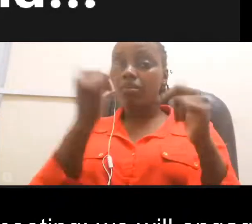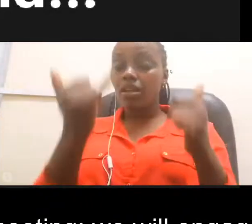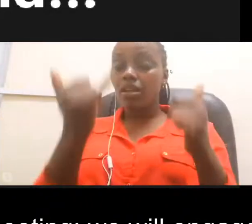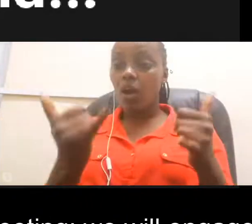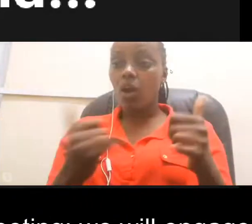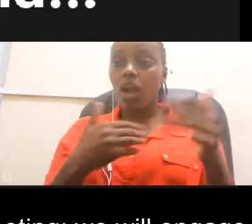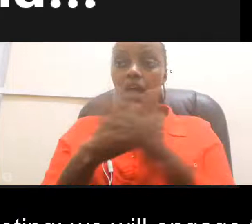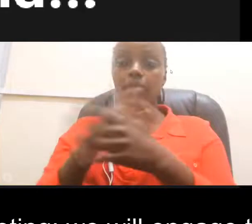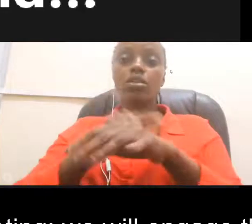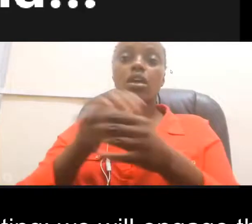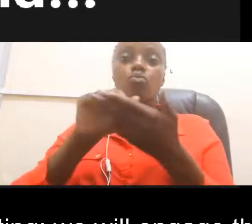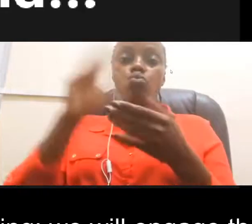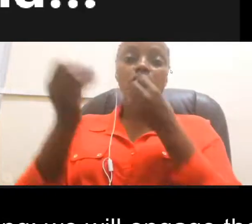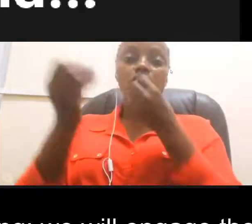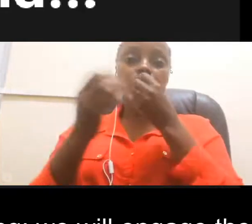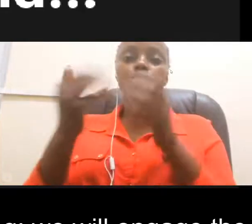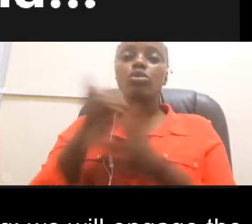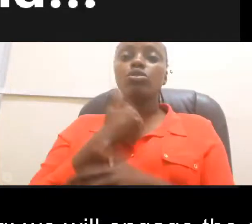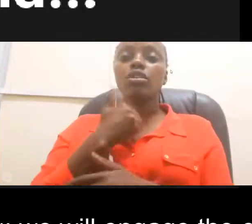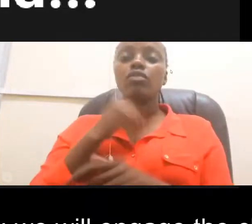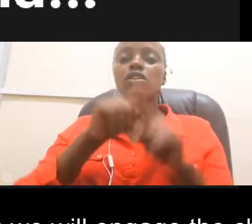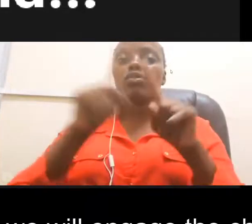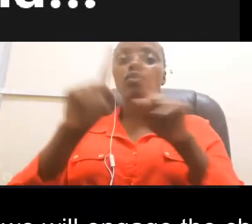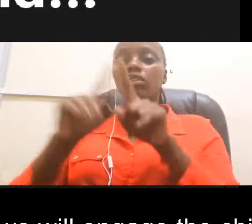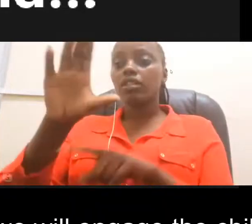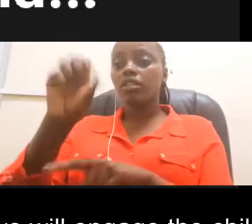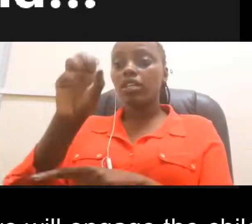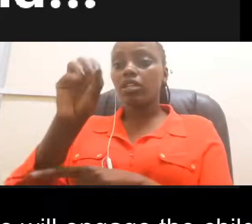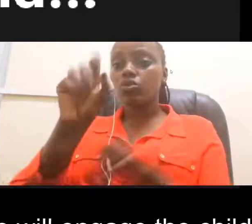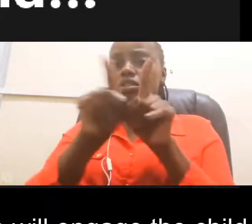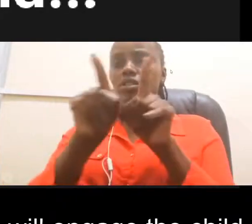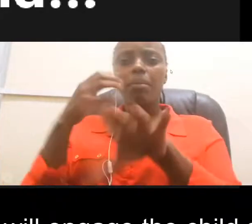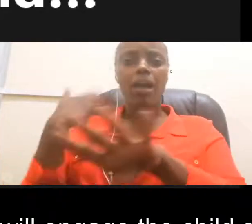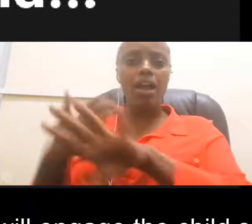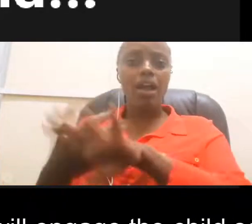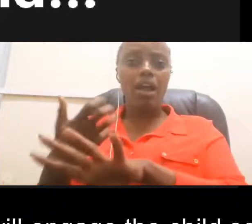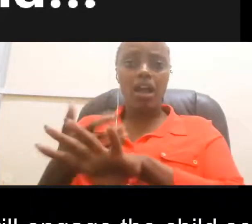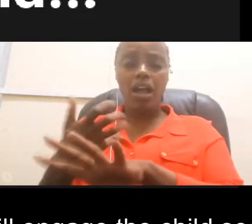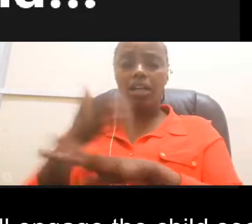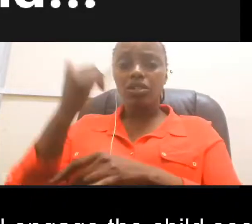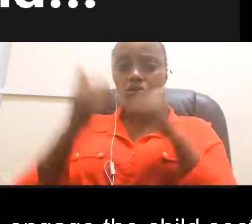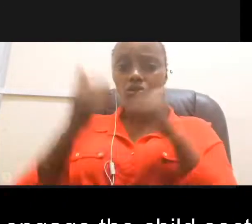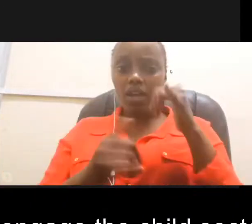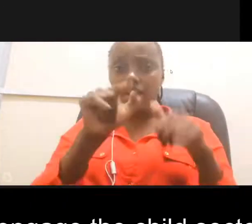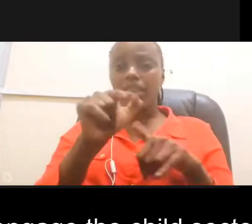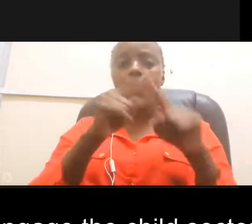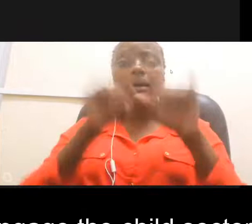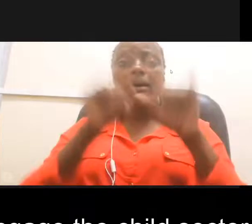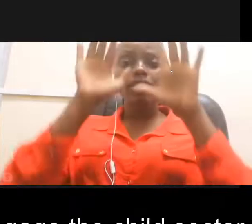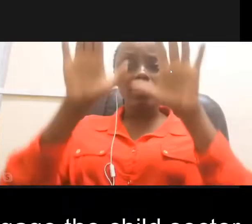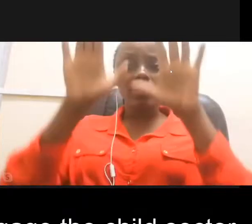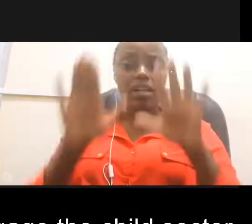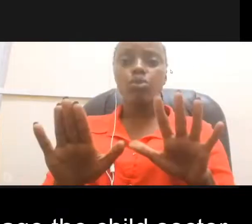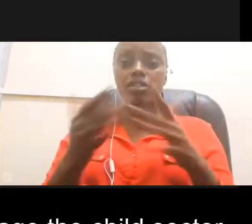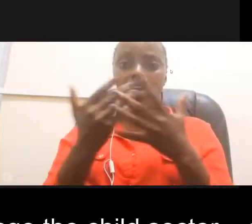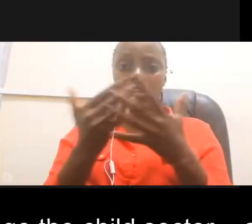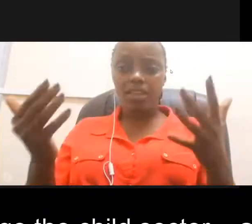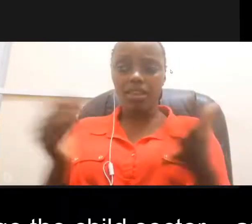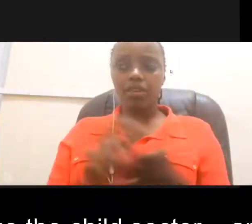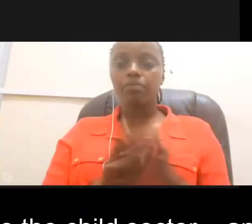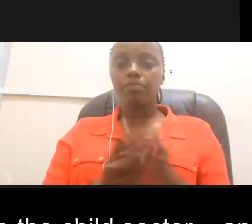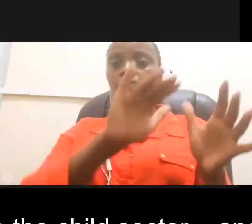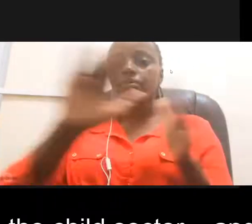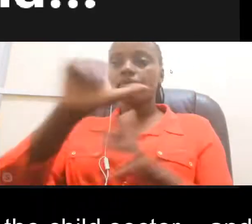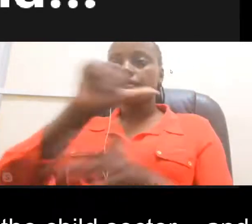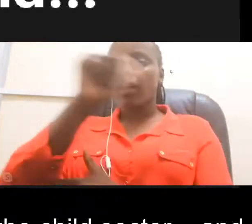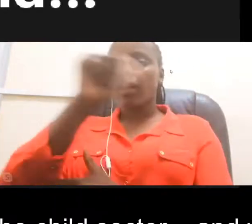more data from the various CSOs, it may be difficult to really conclude that. But I think it will be an important tool. The other bit is